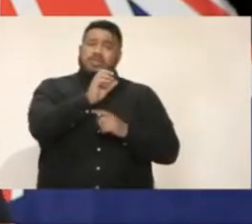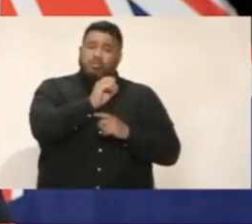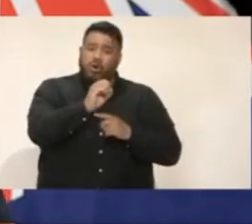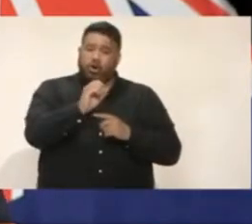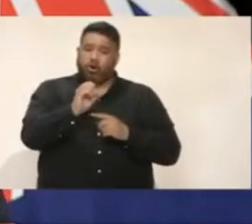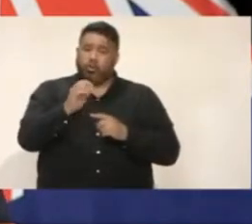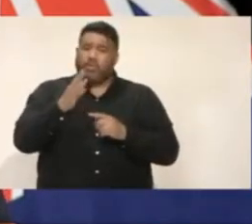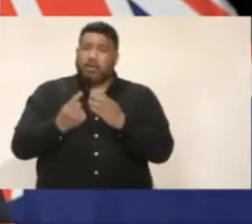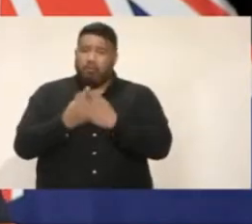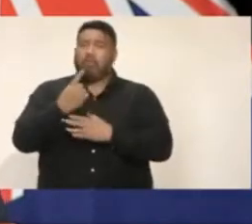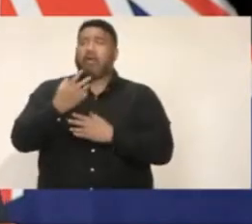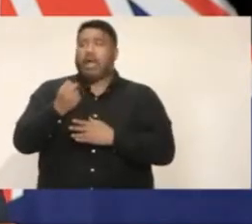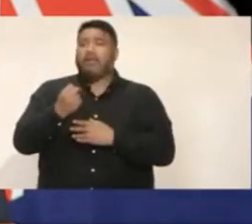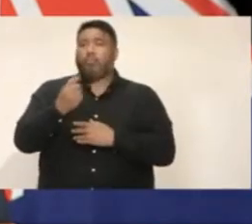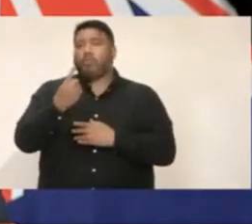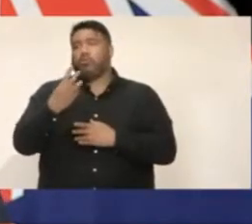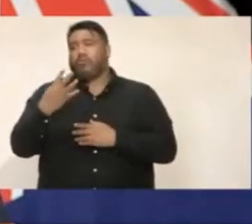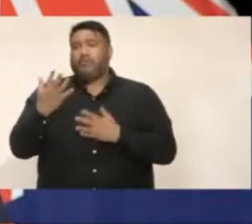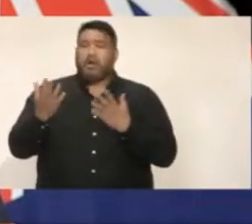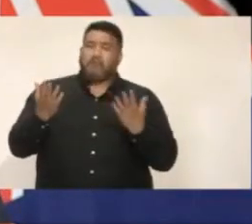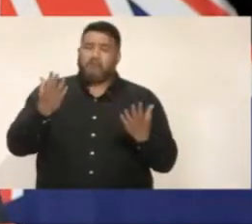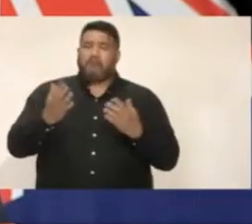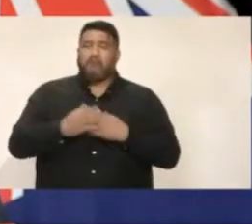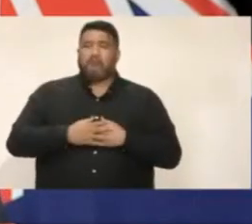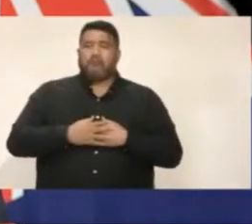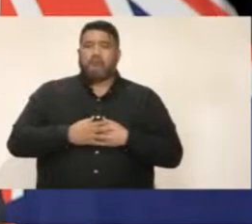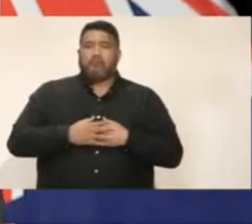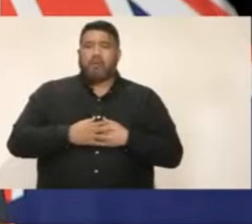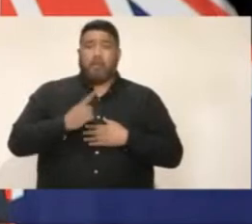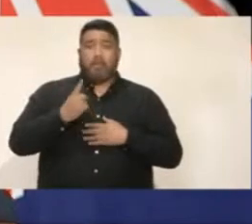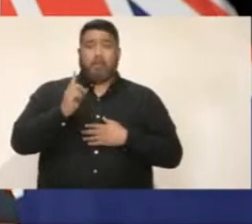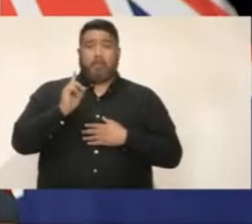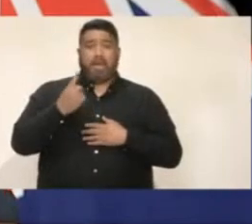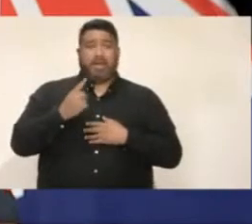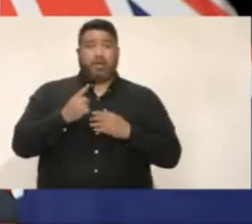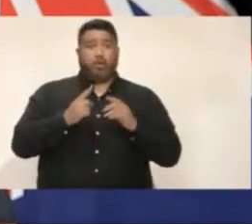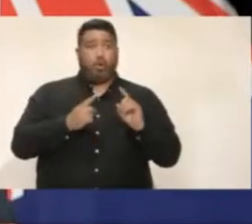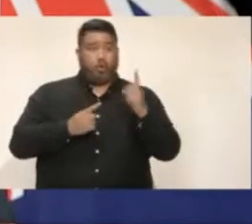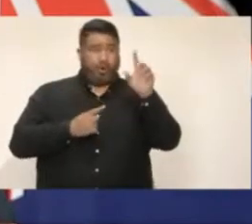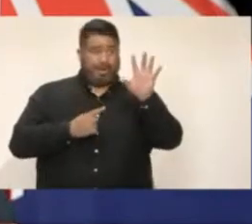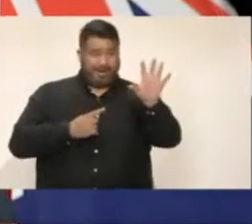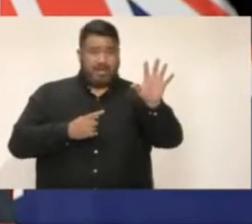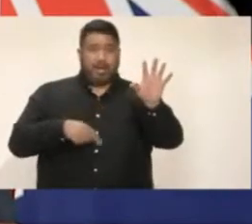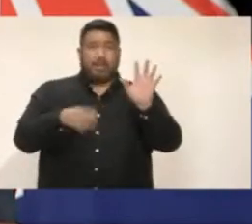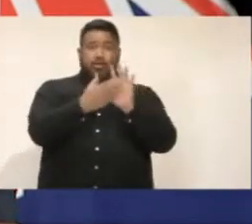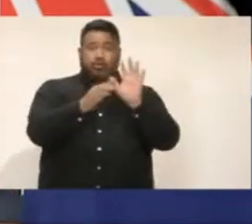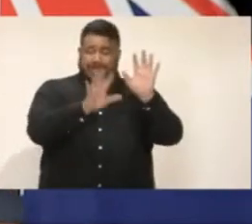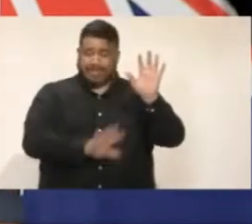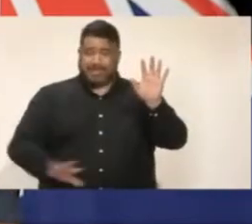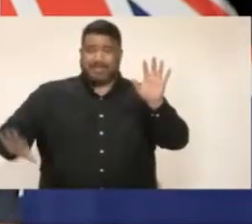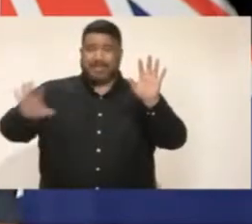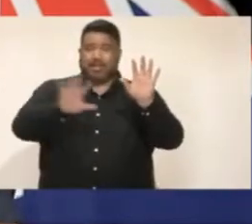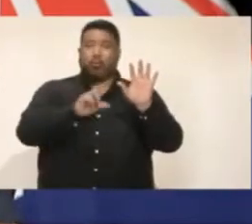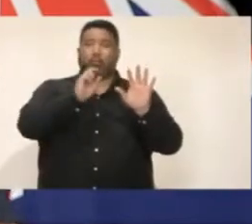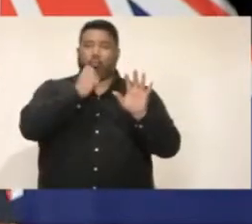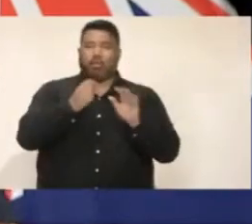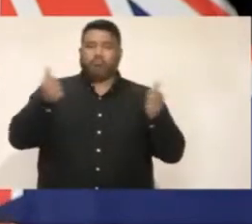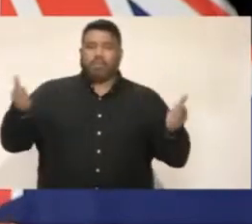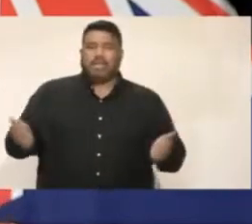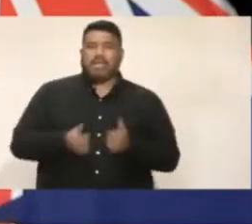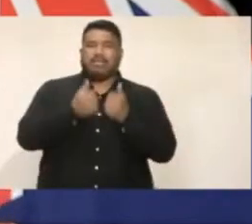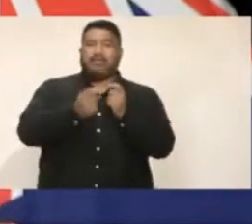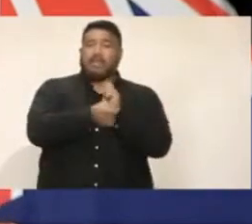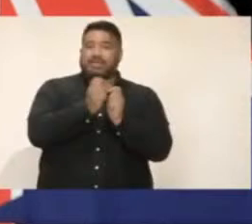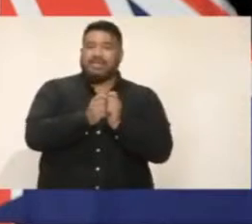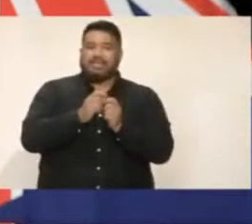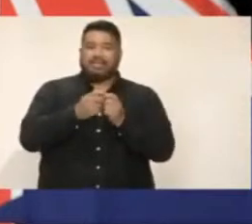But one thing we are going to continue both in Auckland and around the country over this next couple of weeks is the high rates of testing and surveillance testing in the community,